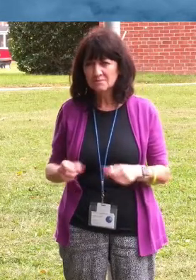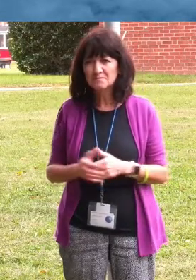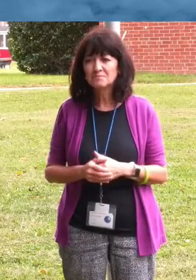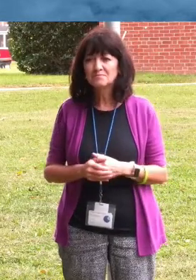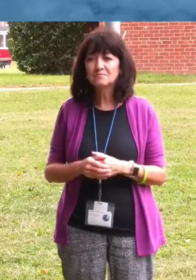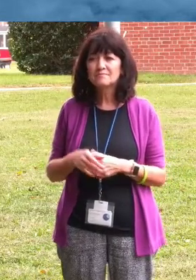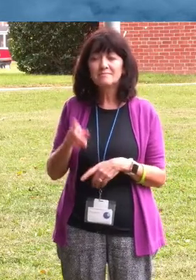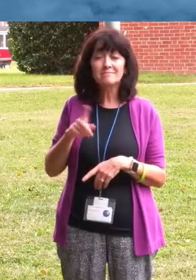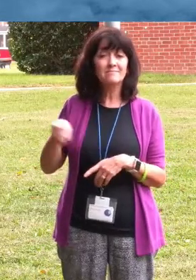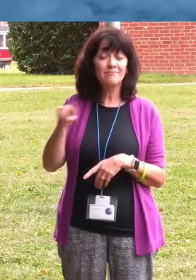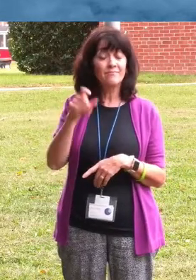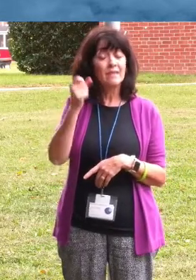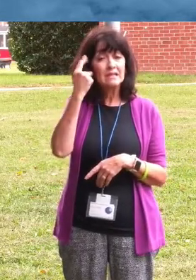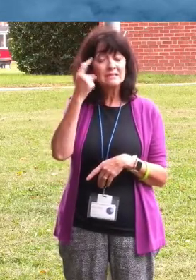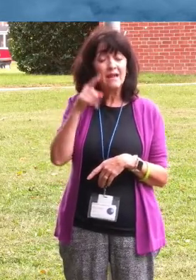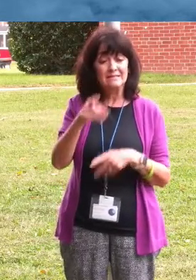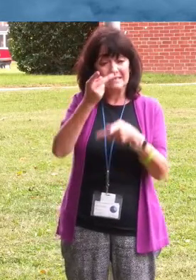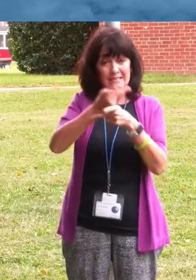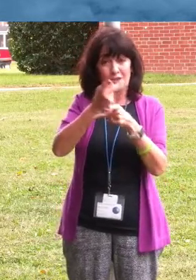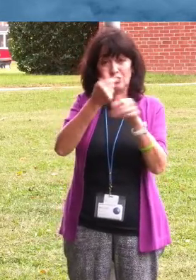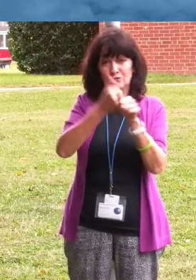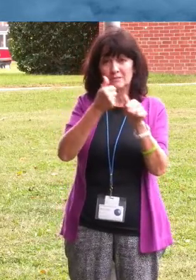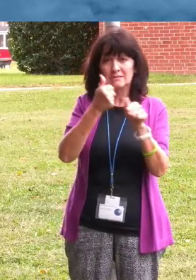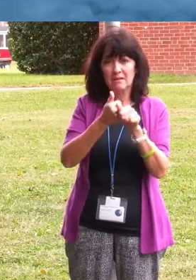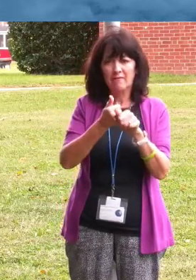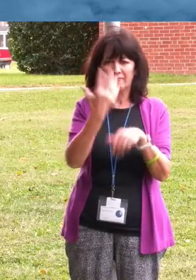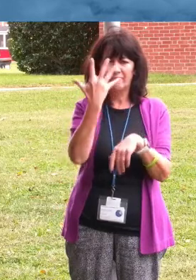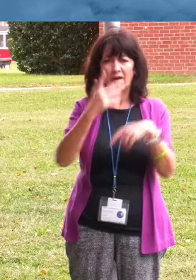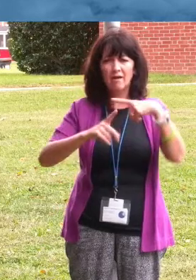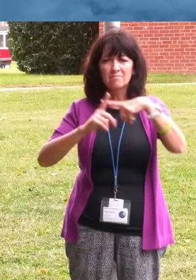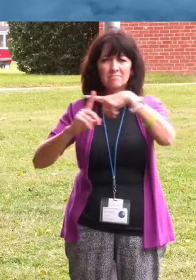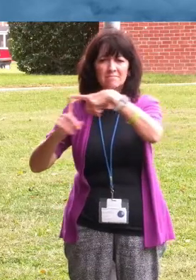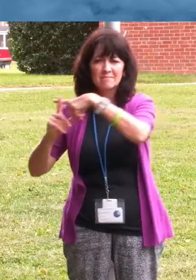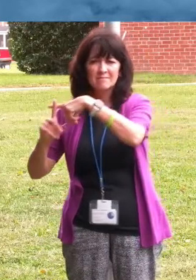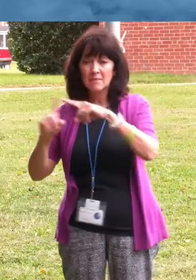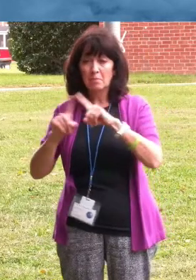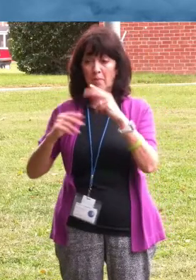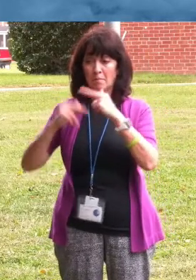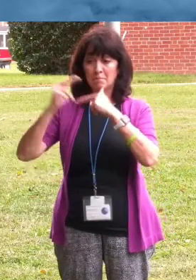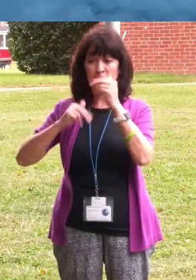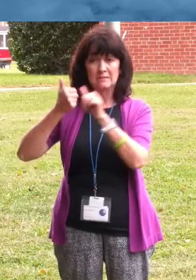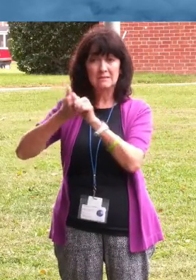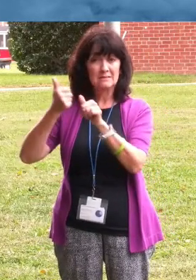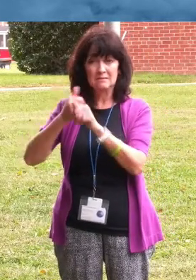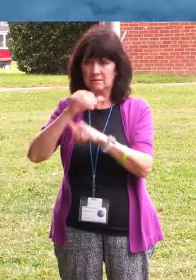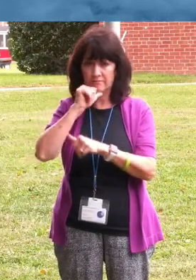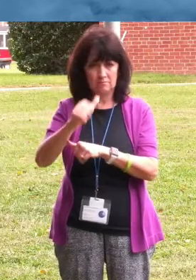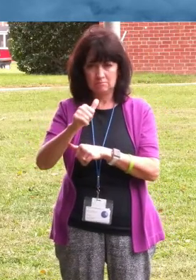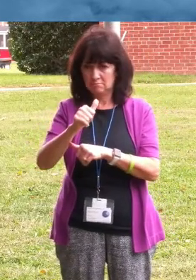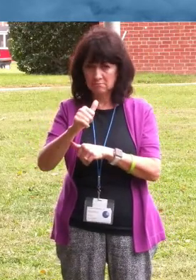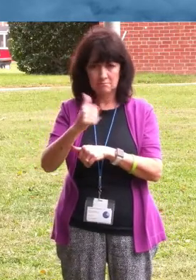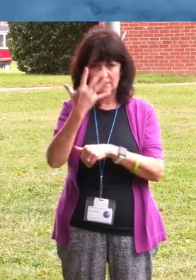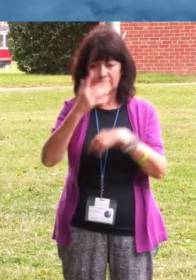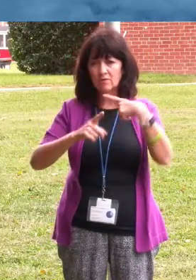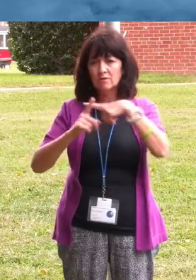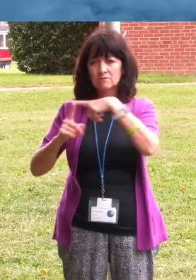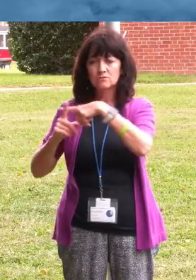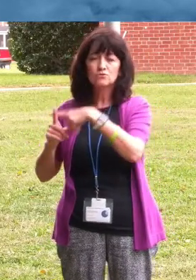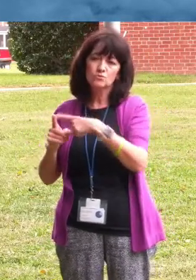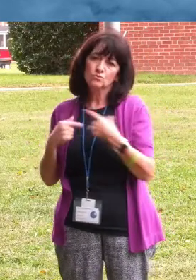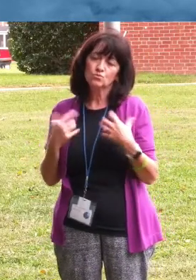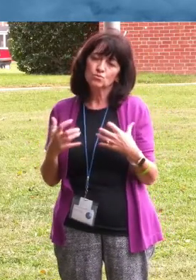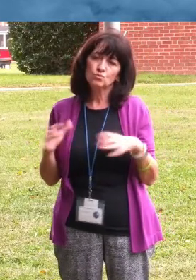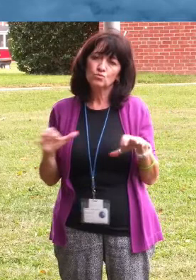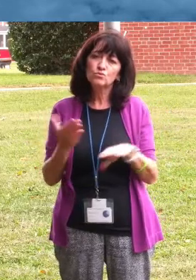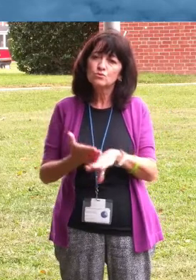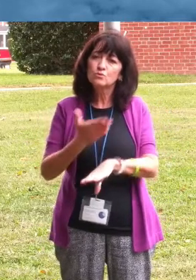a five-star building, and they ought to, and that's what we're attempting to address. We can do better, and we will. I